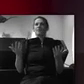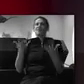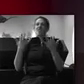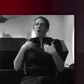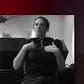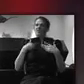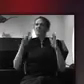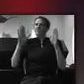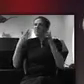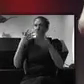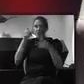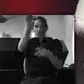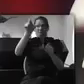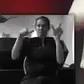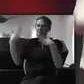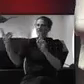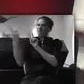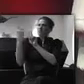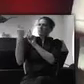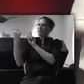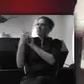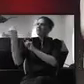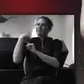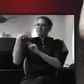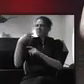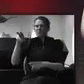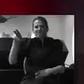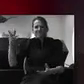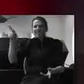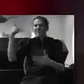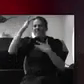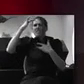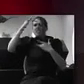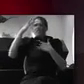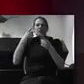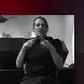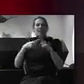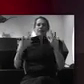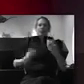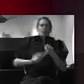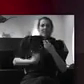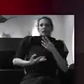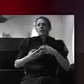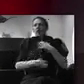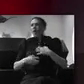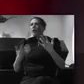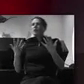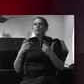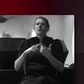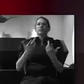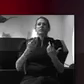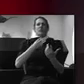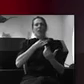intestinal problems. I see people with depression, anxiety, chronic fatigue syndrome,